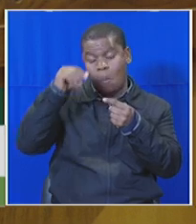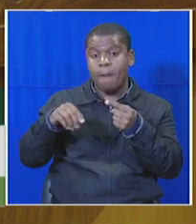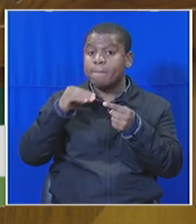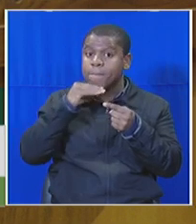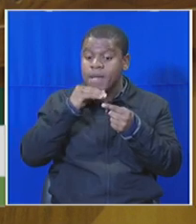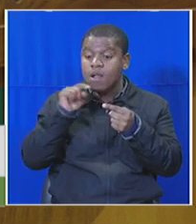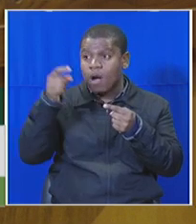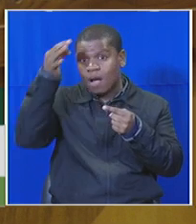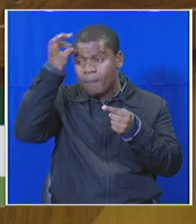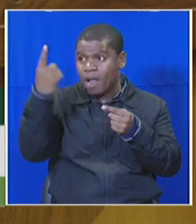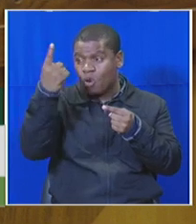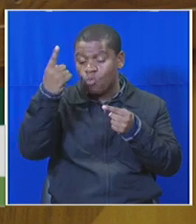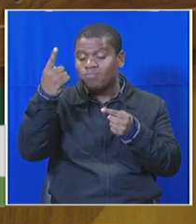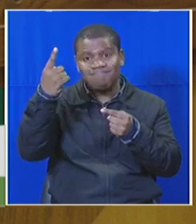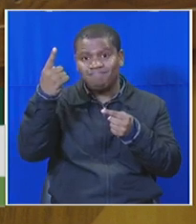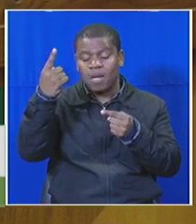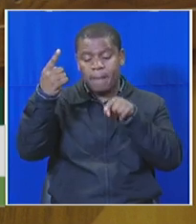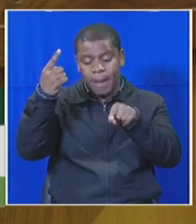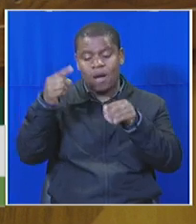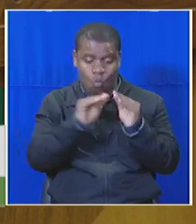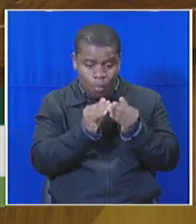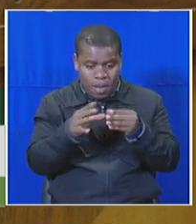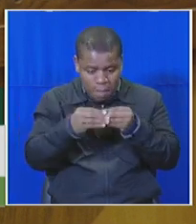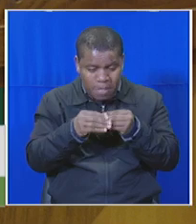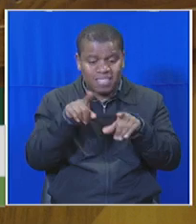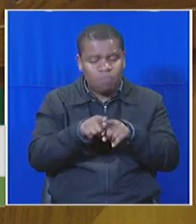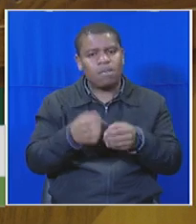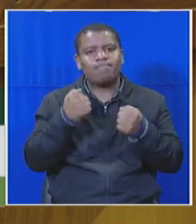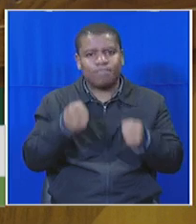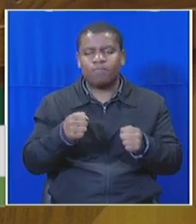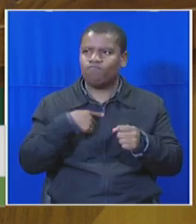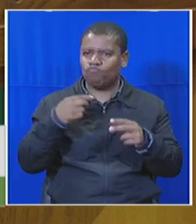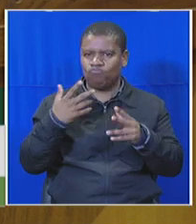this abomination. The President has called for